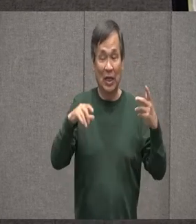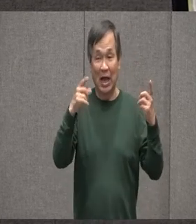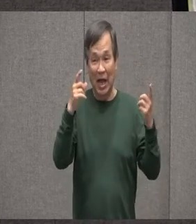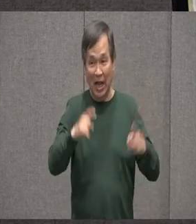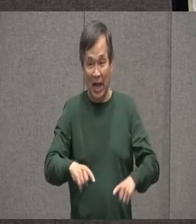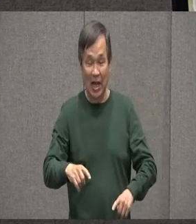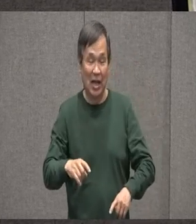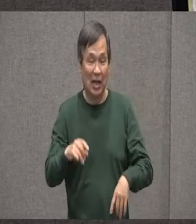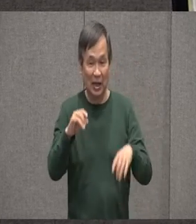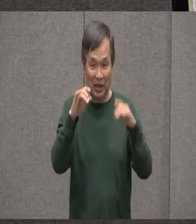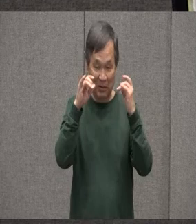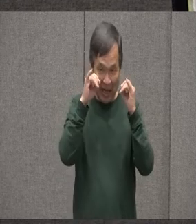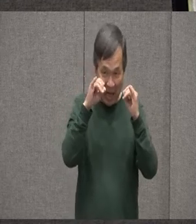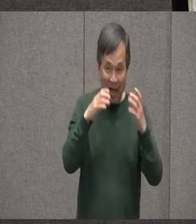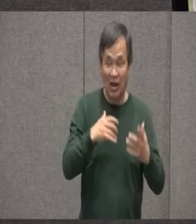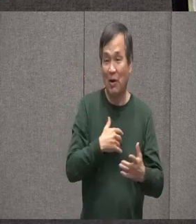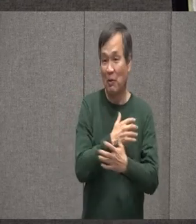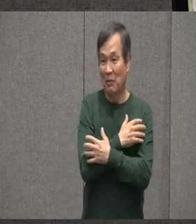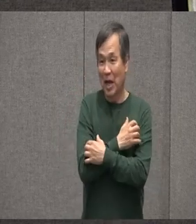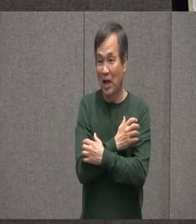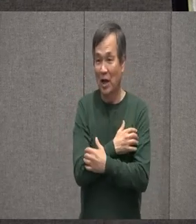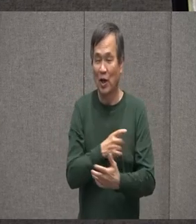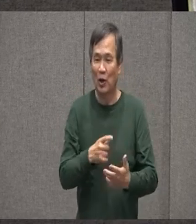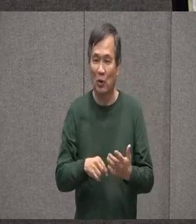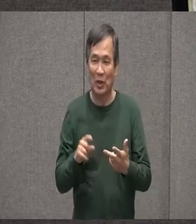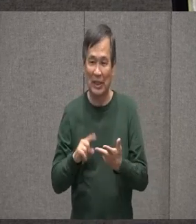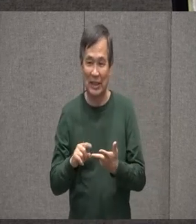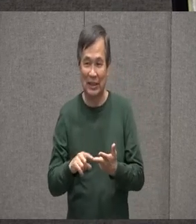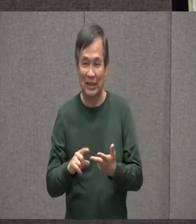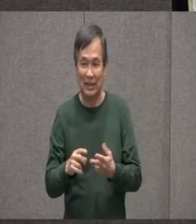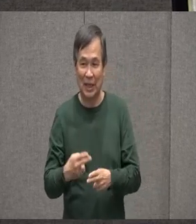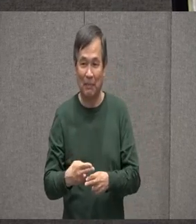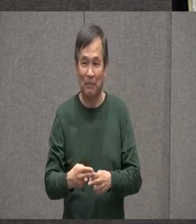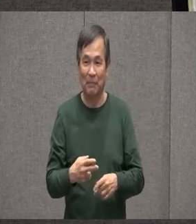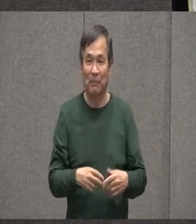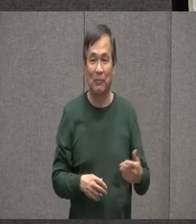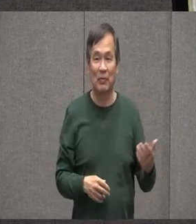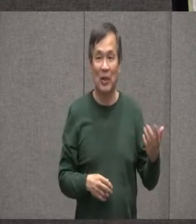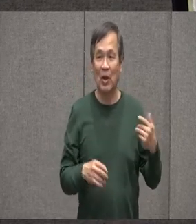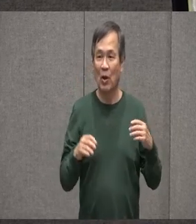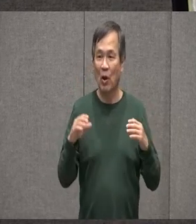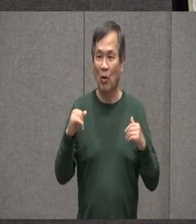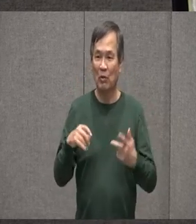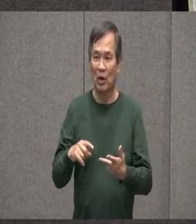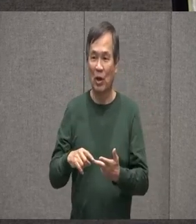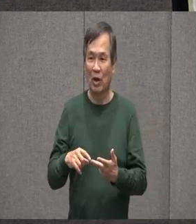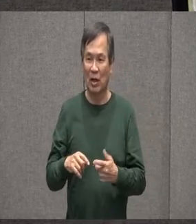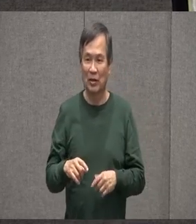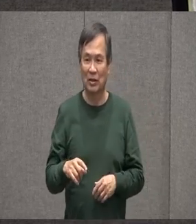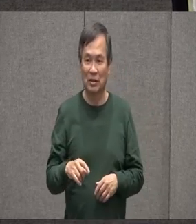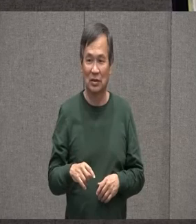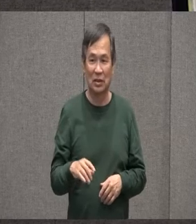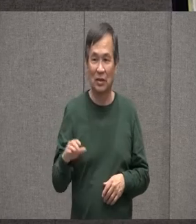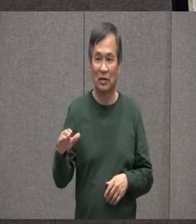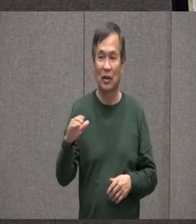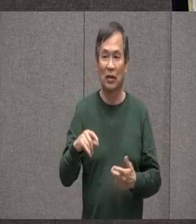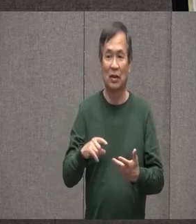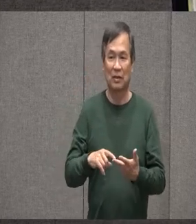the entire throng. Once wedged into place, they stared into space and hoped nobody else came